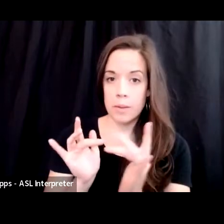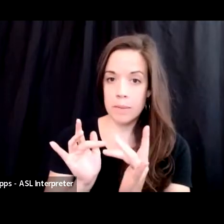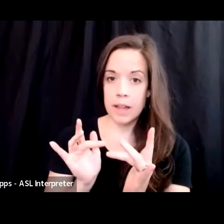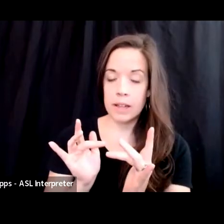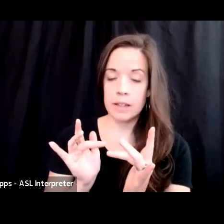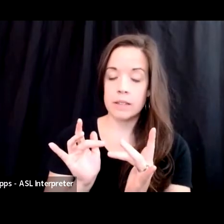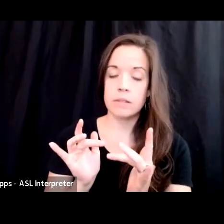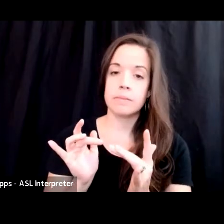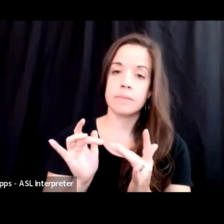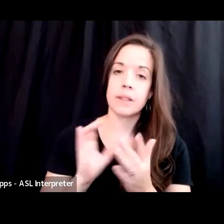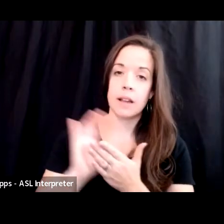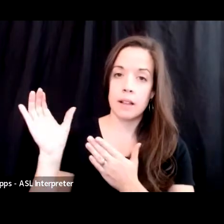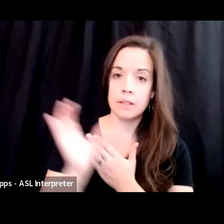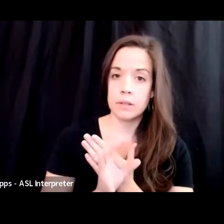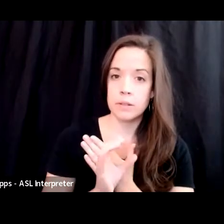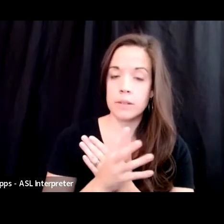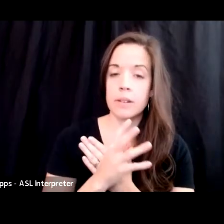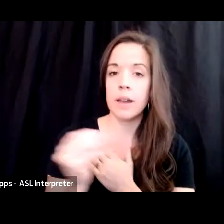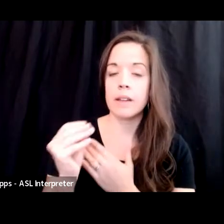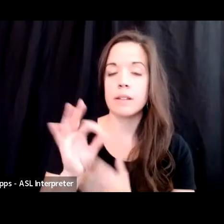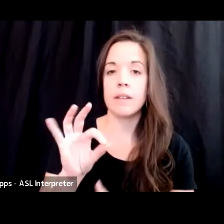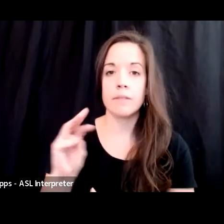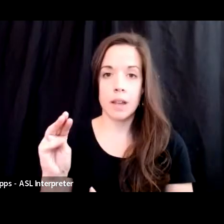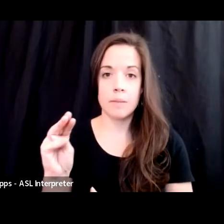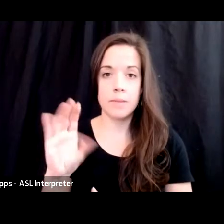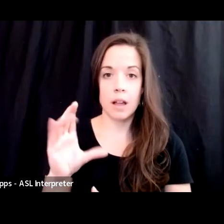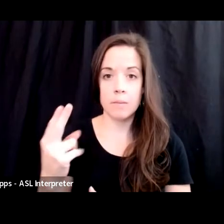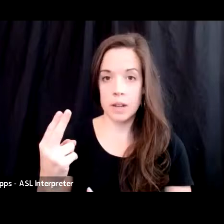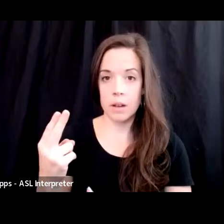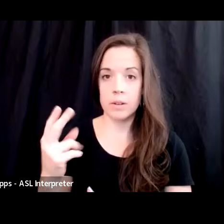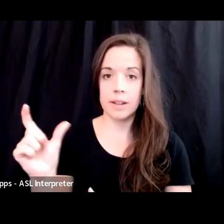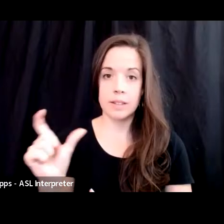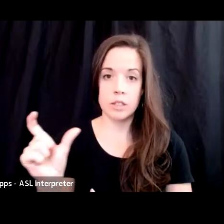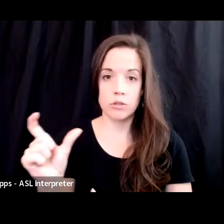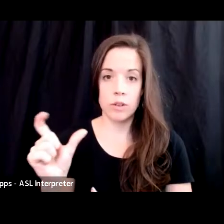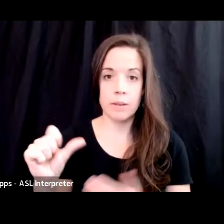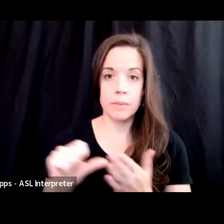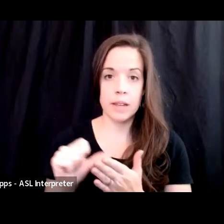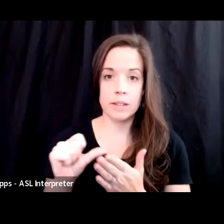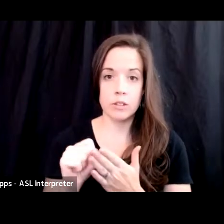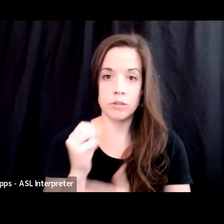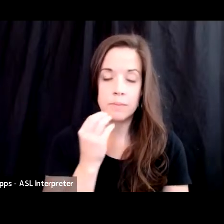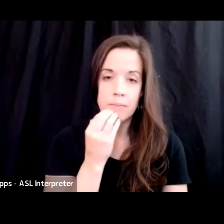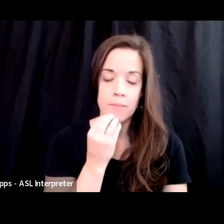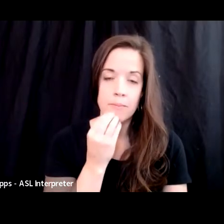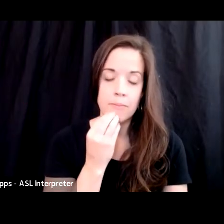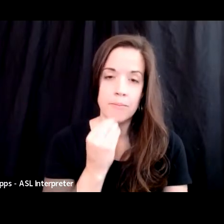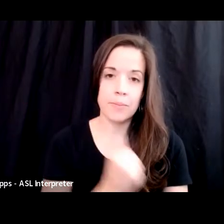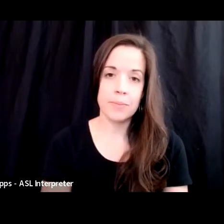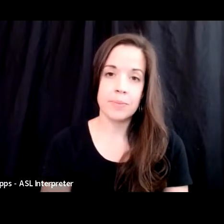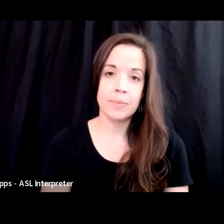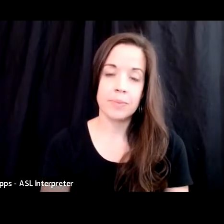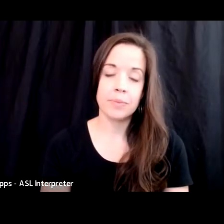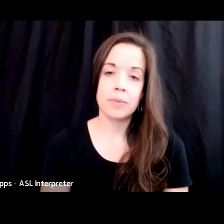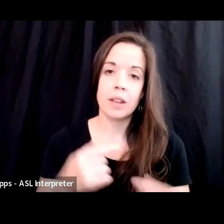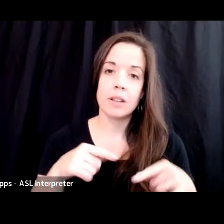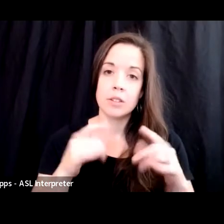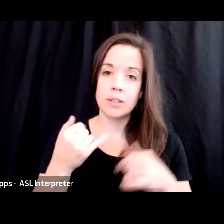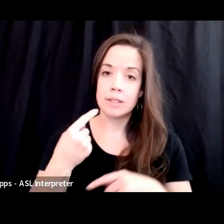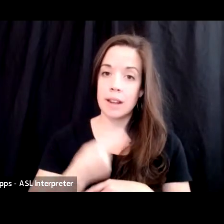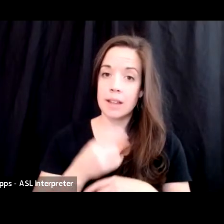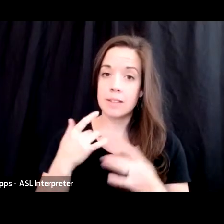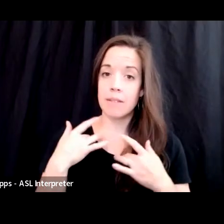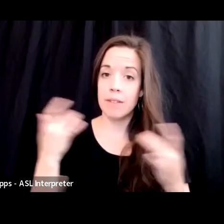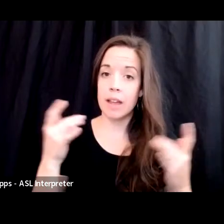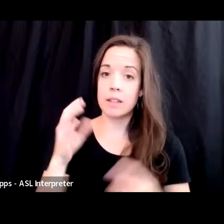Calendar, and our FNM Common Hour Instagram page. During today's event, Zoom viewers